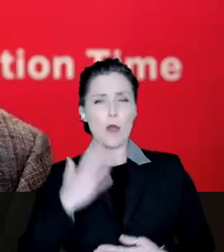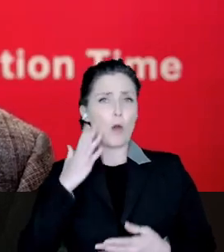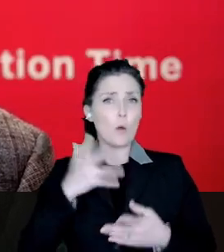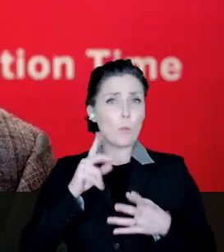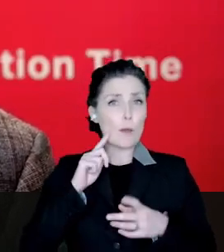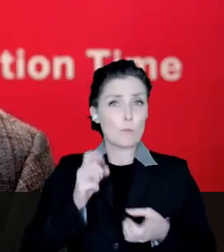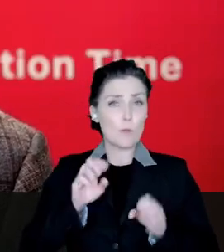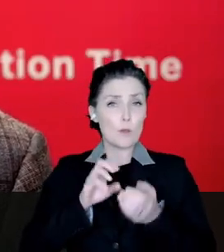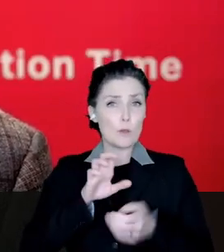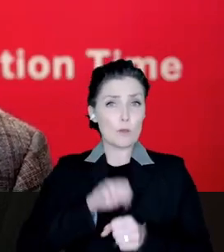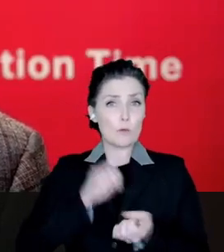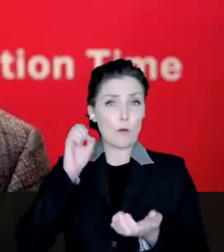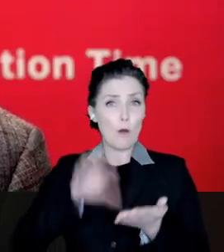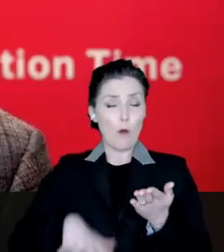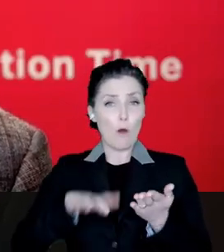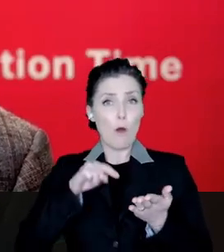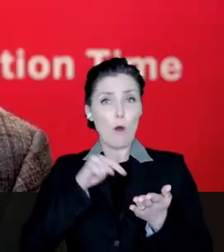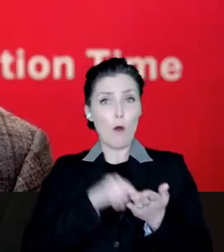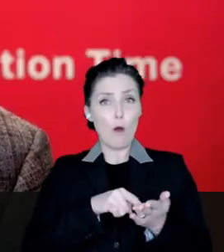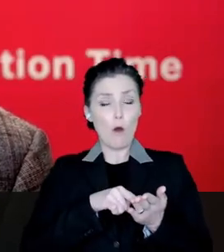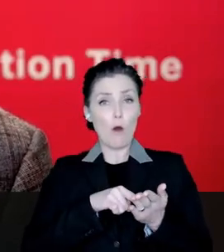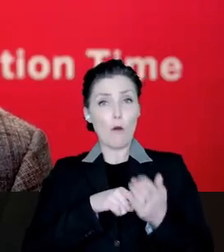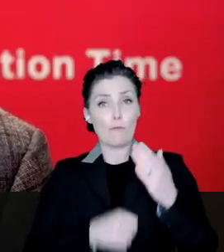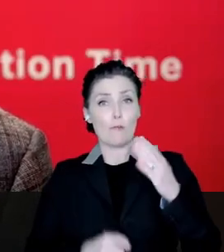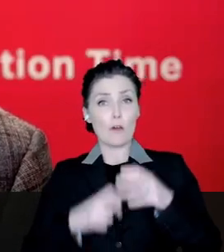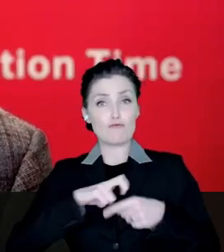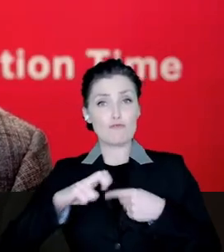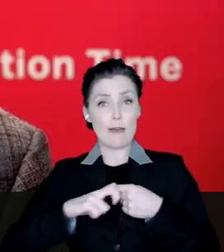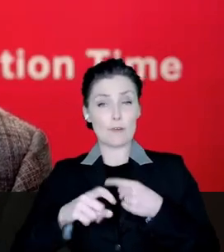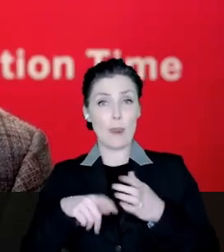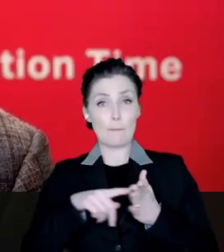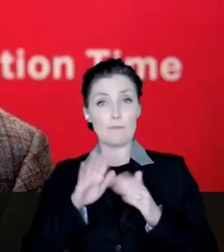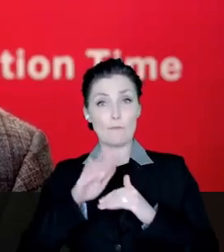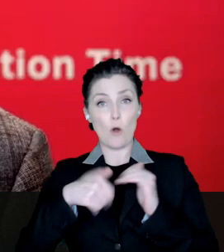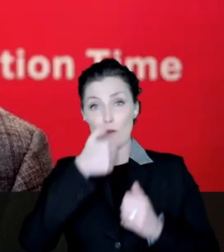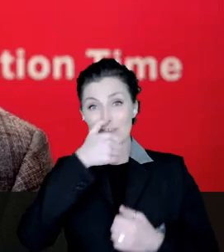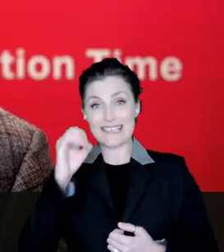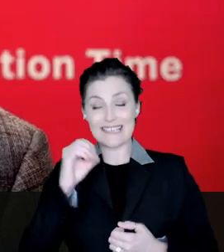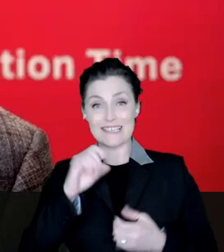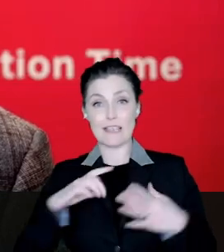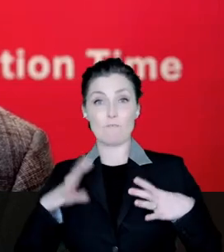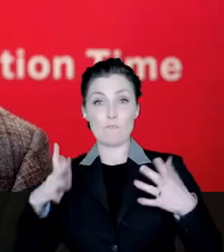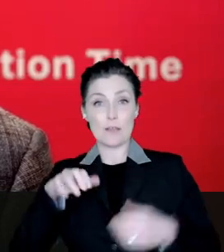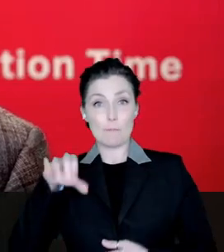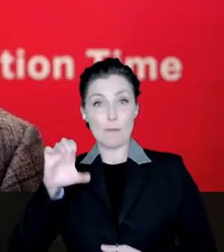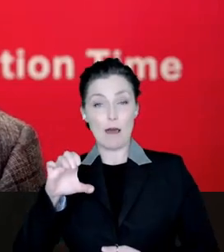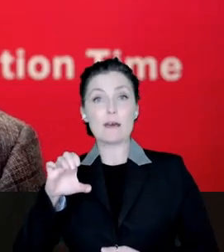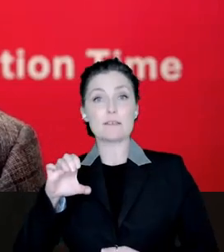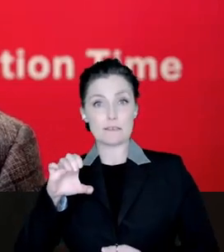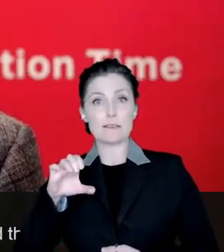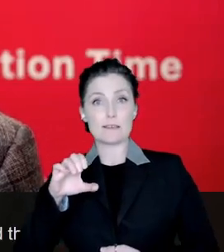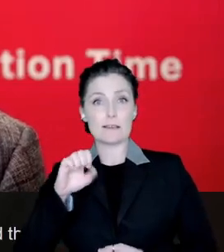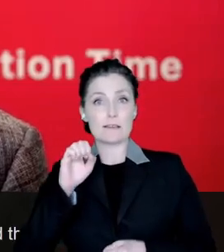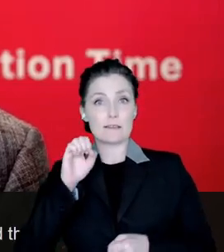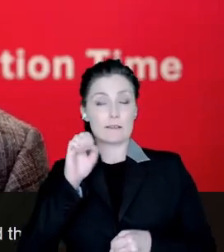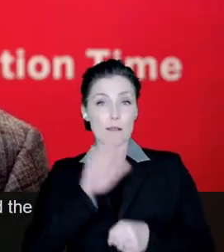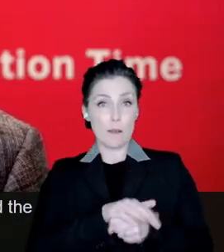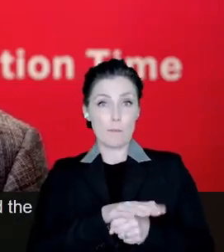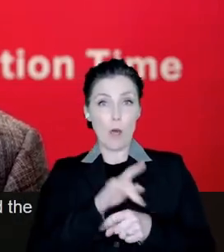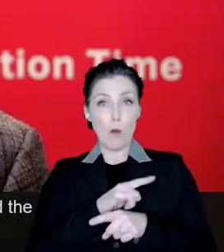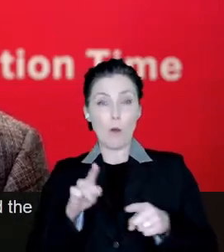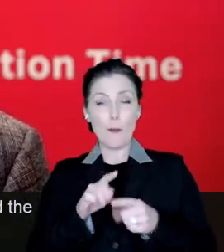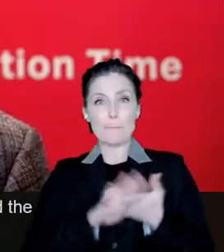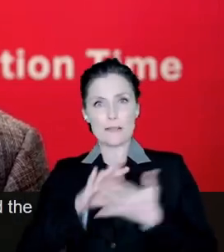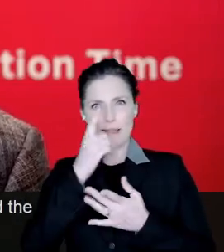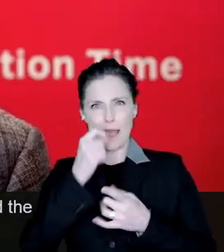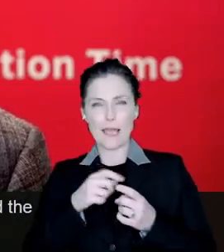over 60s Oyster card holders and the Freedom Pass holders, enabling them to travel during